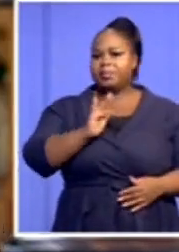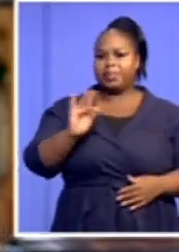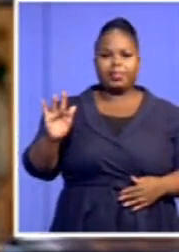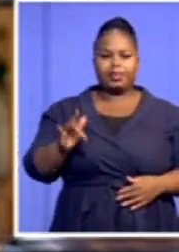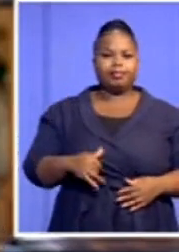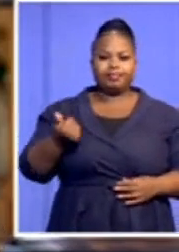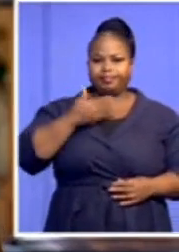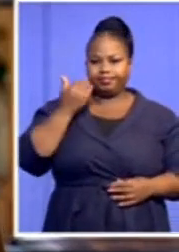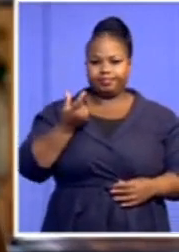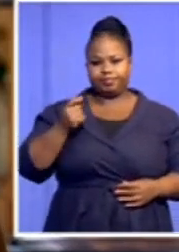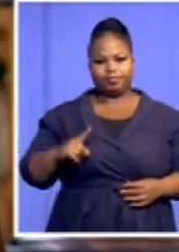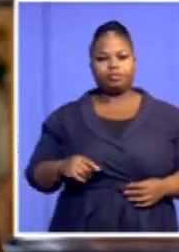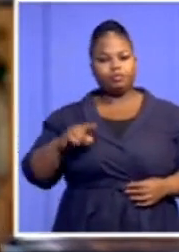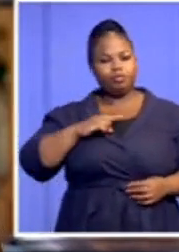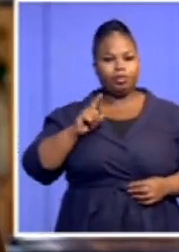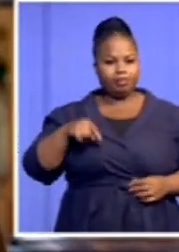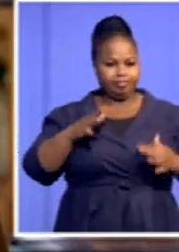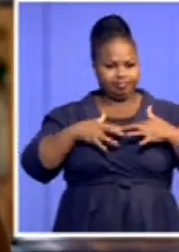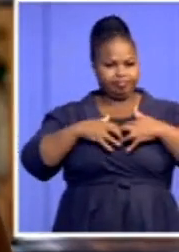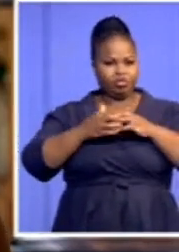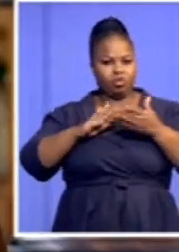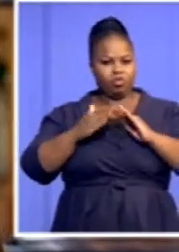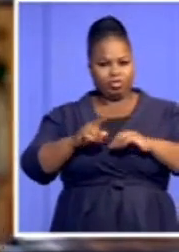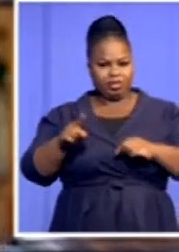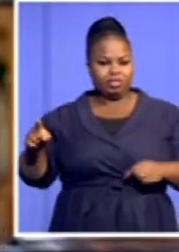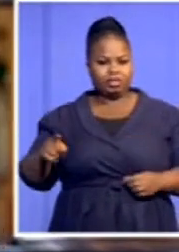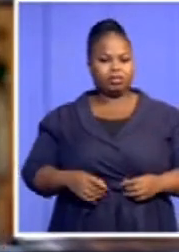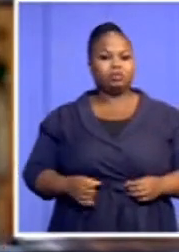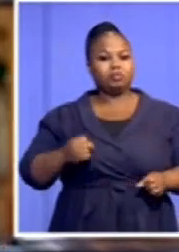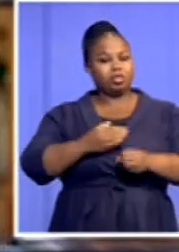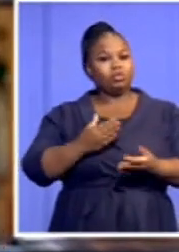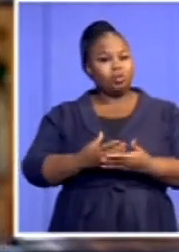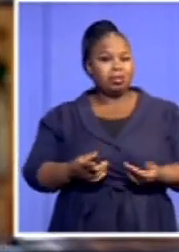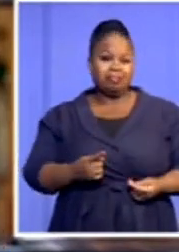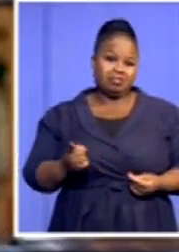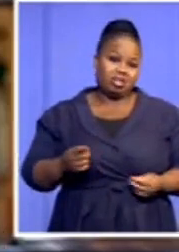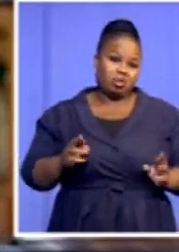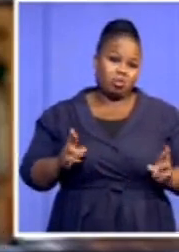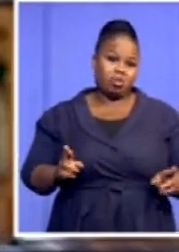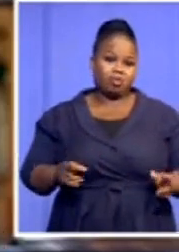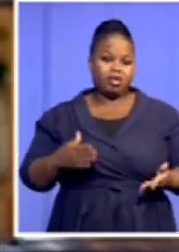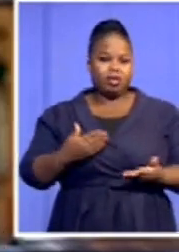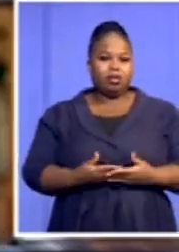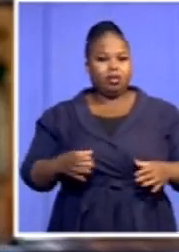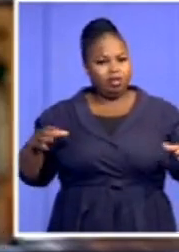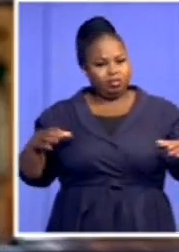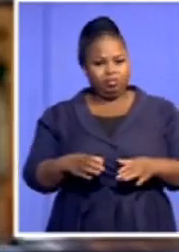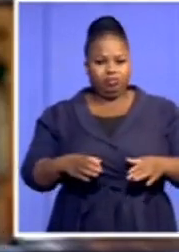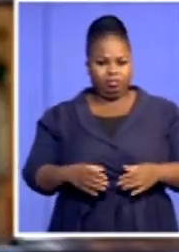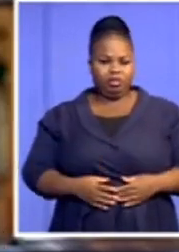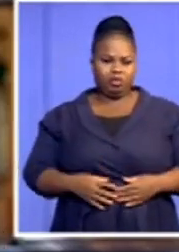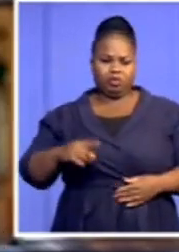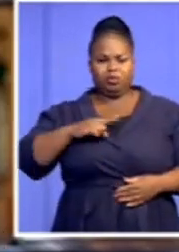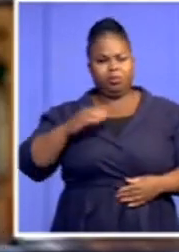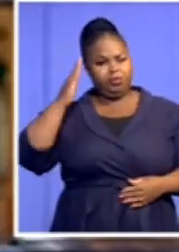form communities themselves to hope that they can band together in this extremely